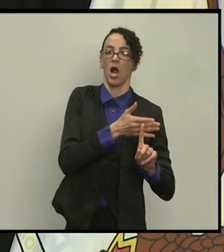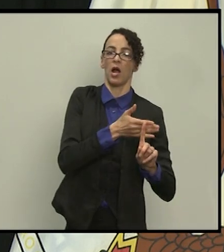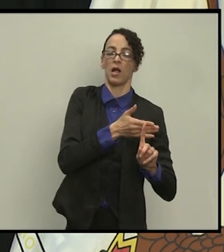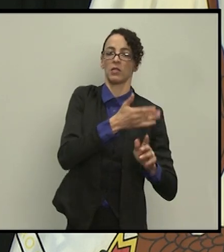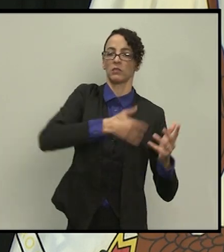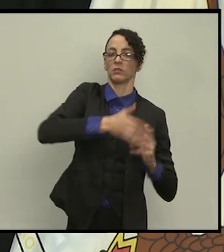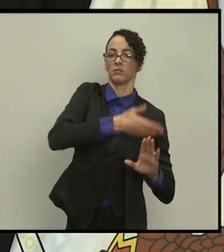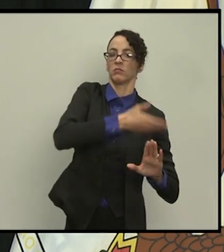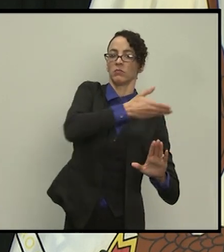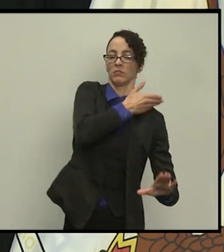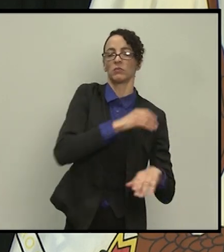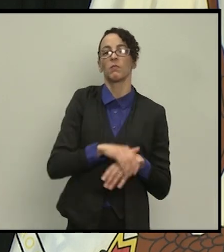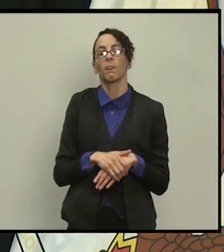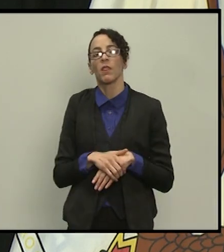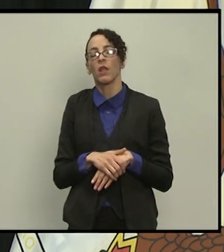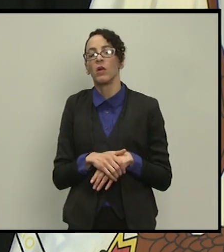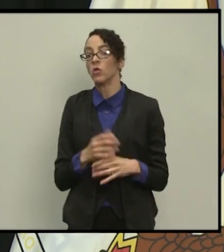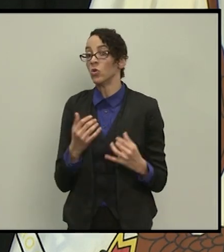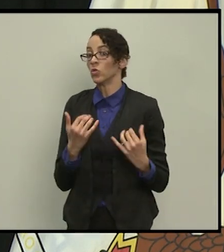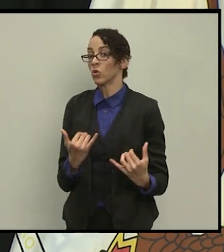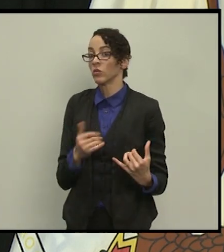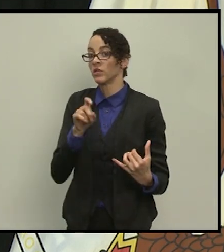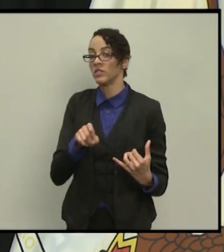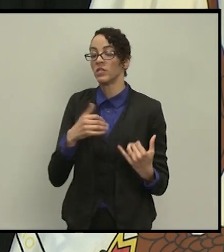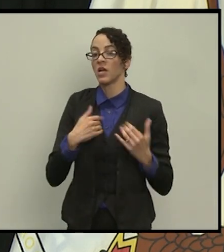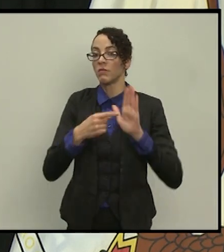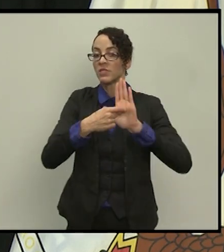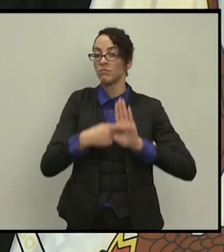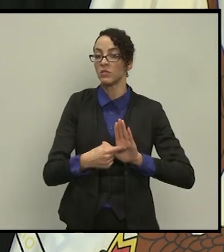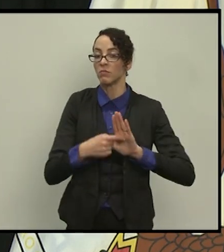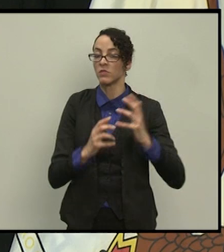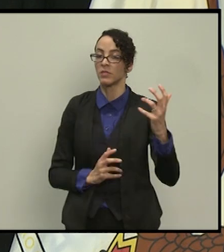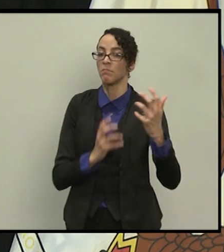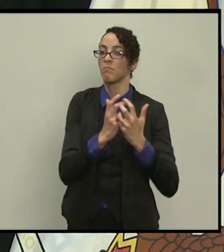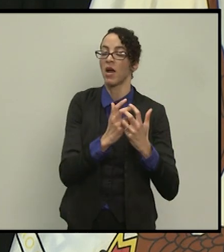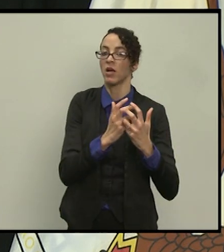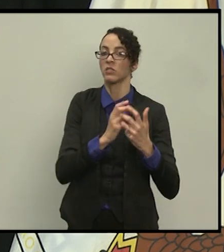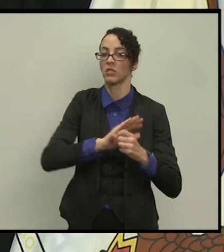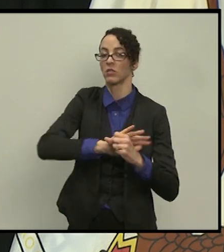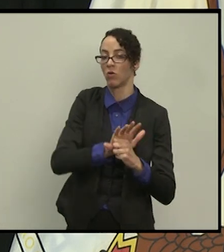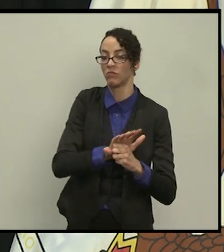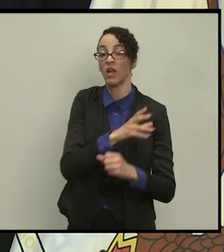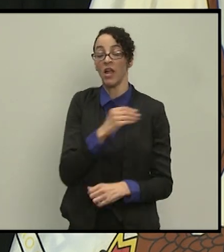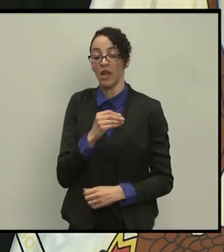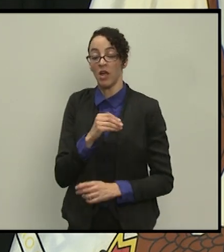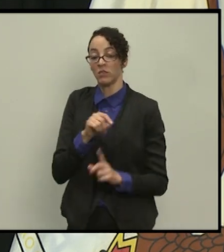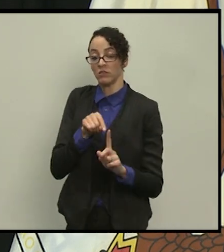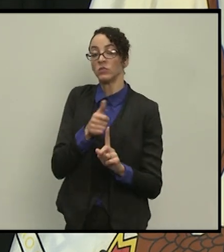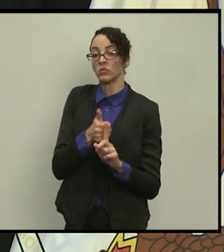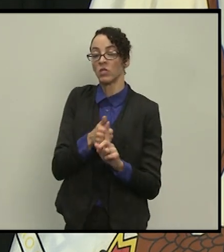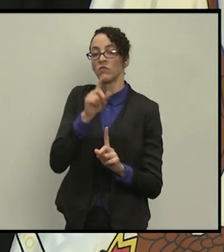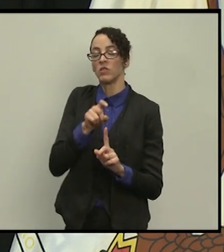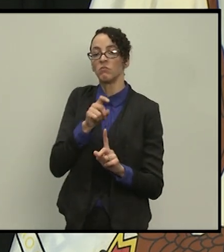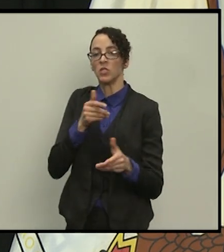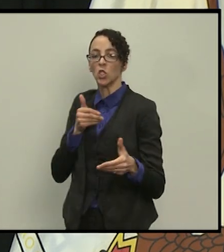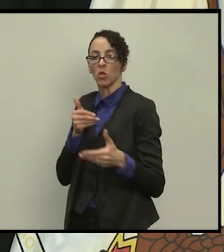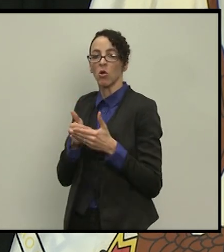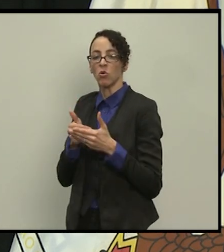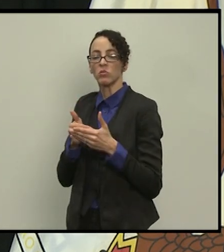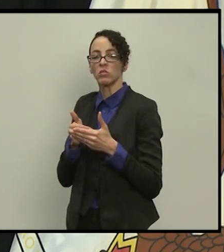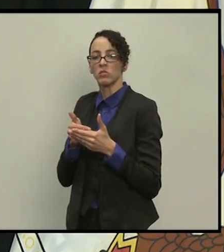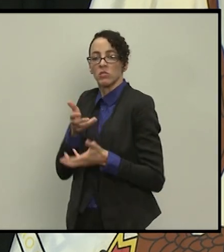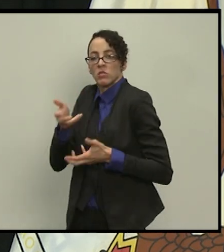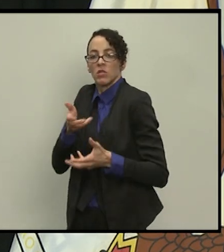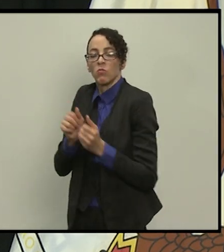symptoms consistent with COVID-19 and be a close contact in terms of being tested. So we will be